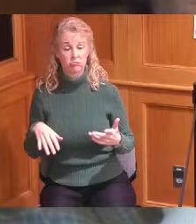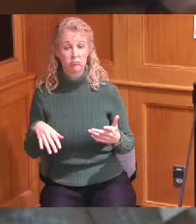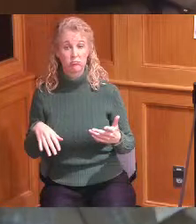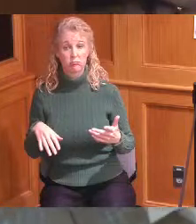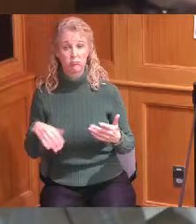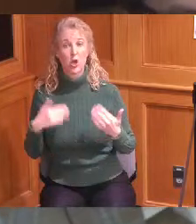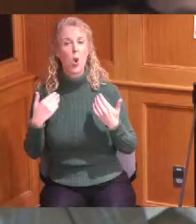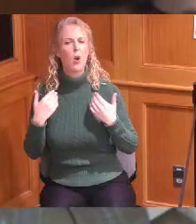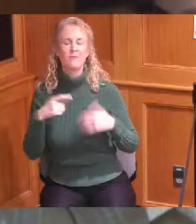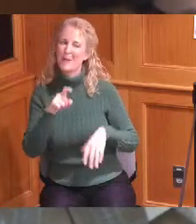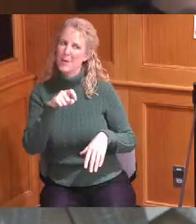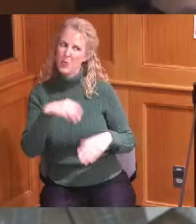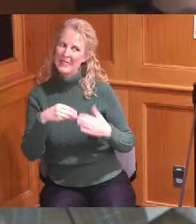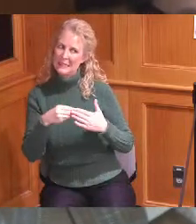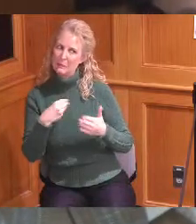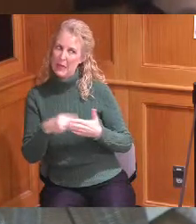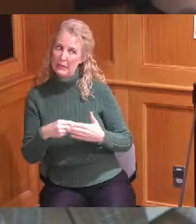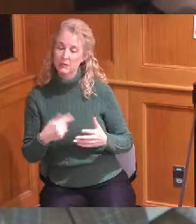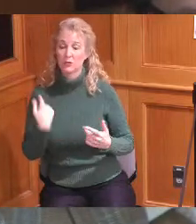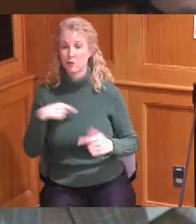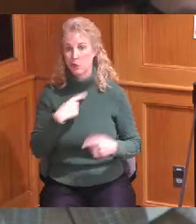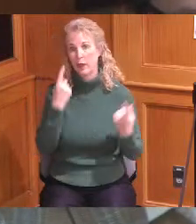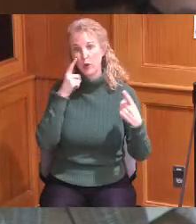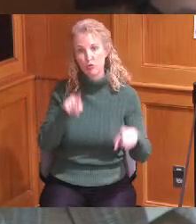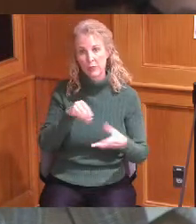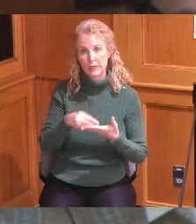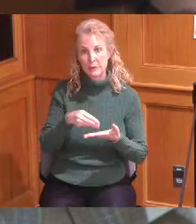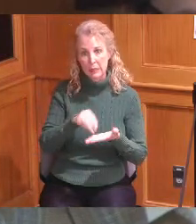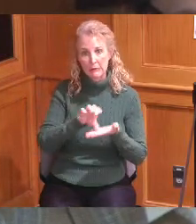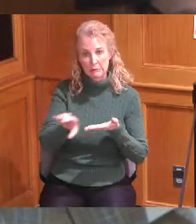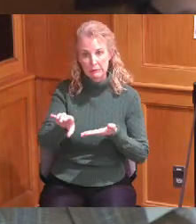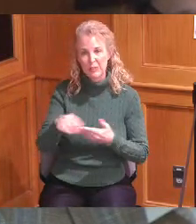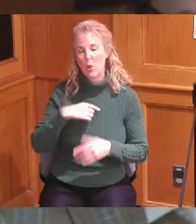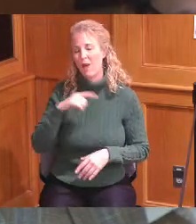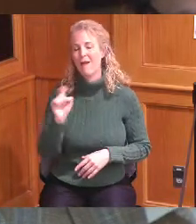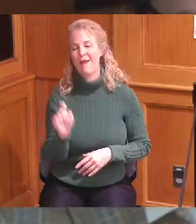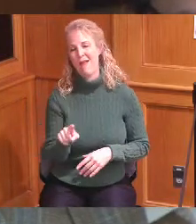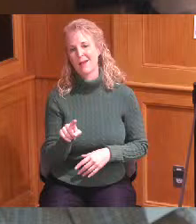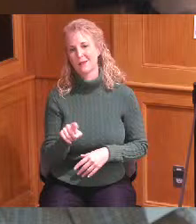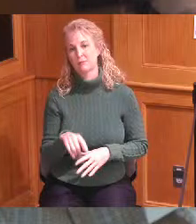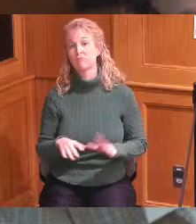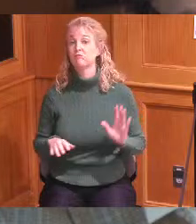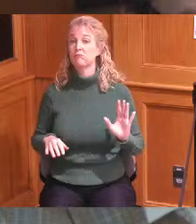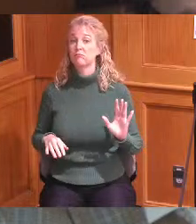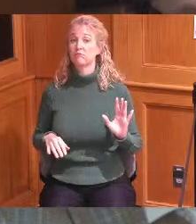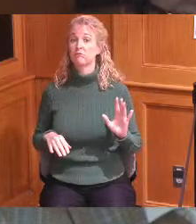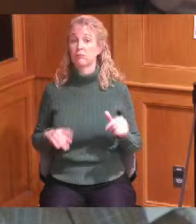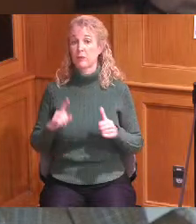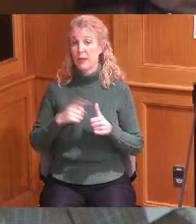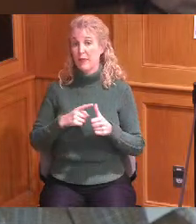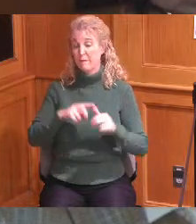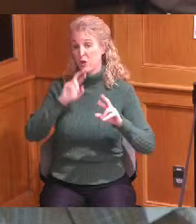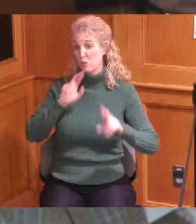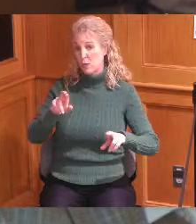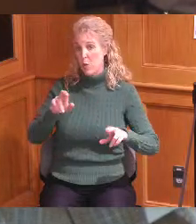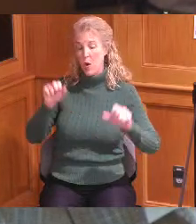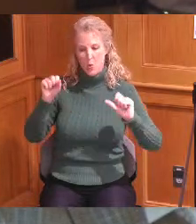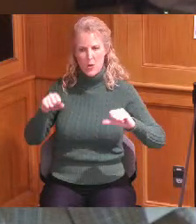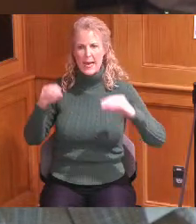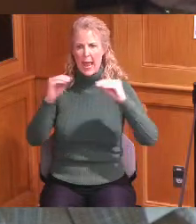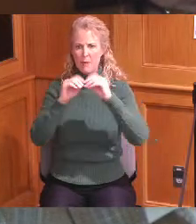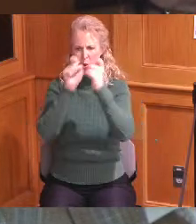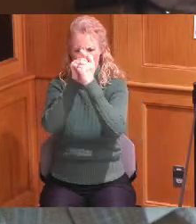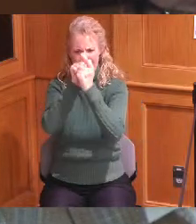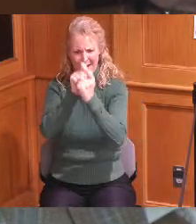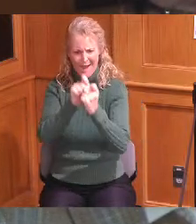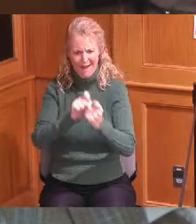we got to put some money toward it, and we did. And so that's why I asked that question. And for the first report we get over, we can go into more detail on